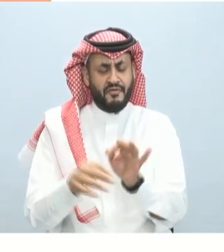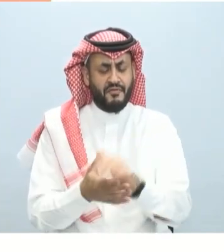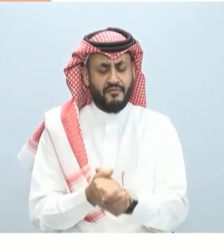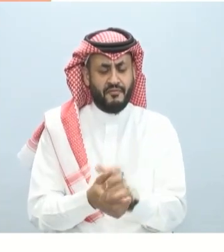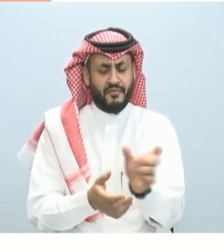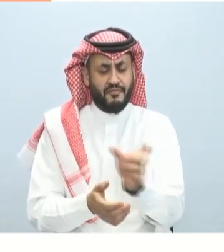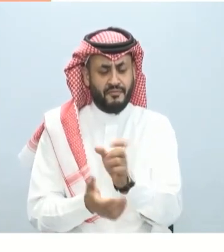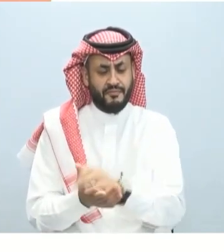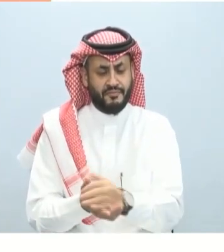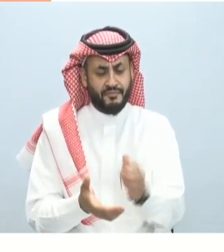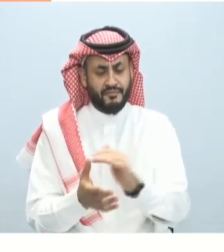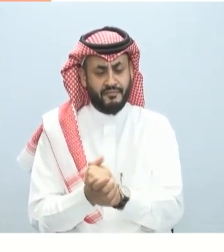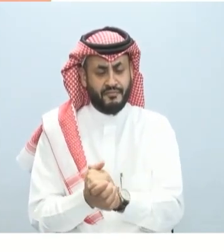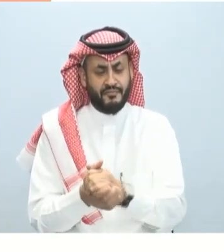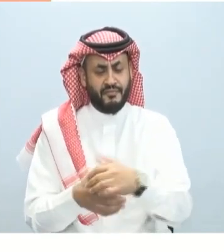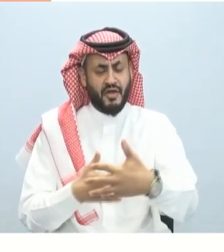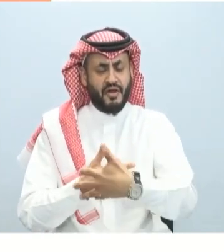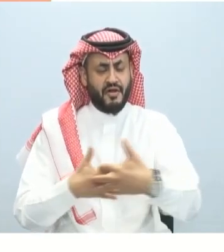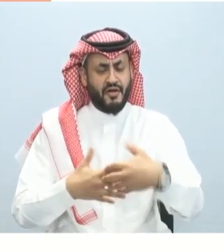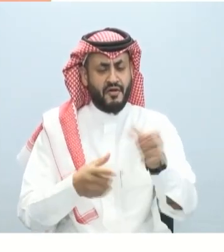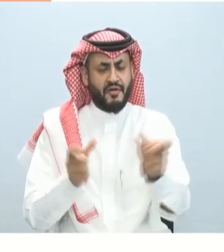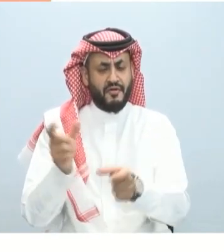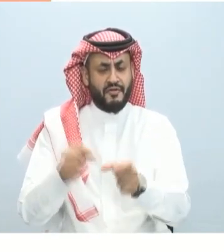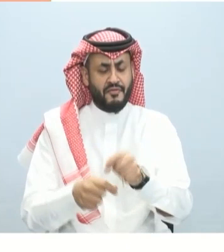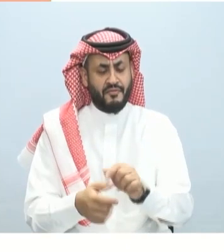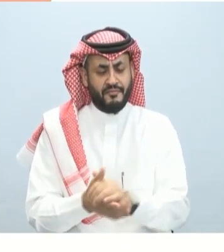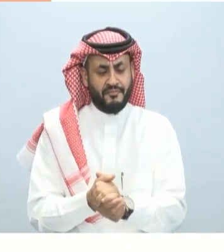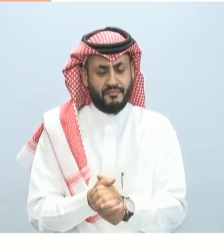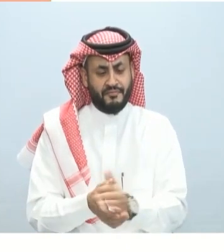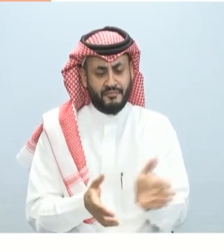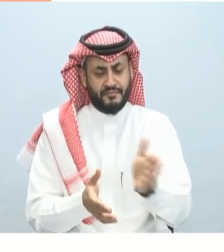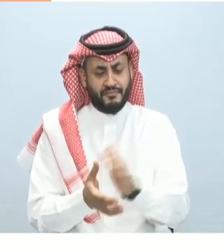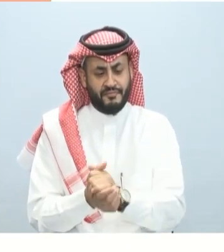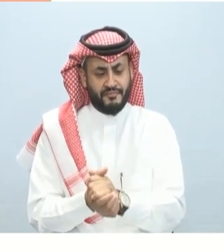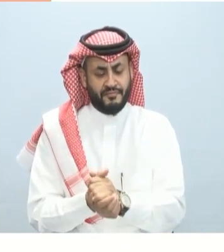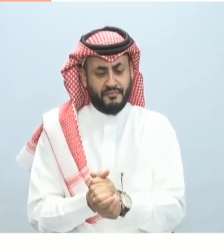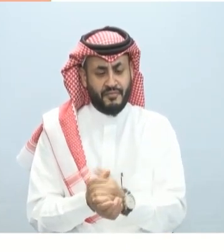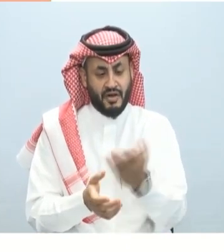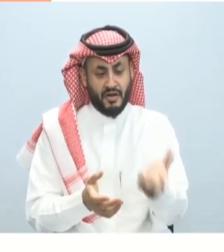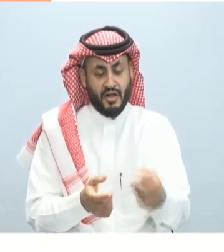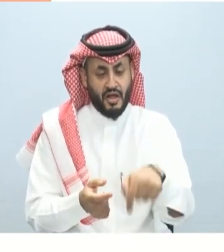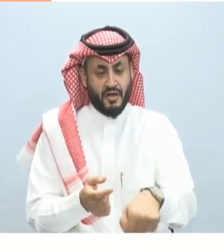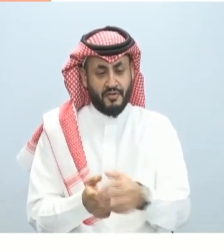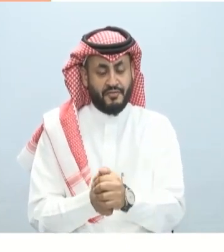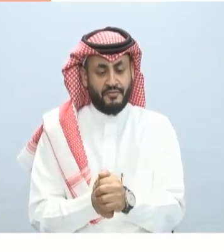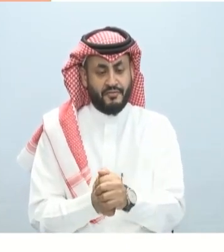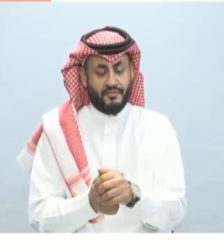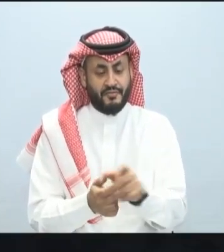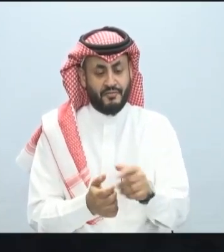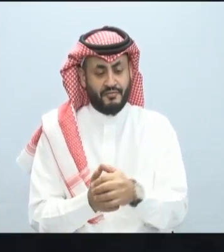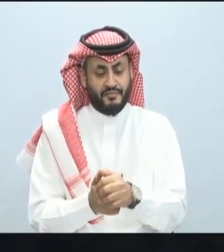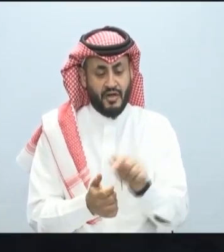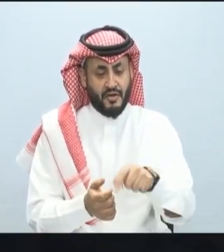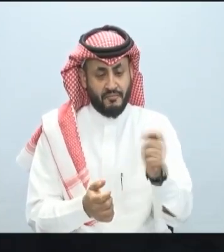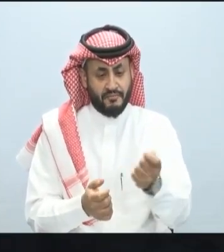words. Also, we outlined the genres mentioned in the lesson. We are now going to complete the same lesson, which is the